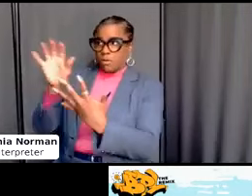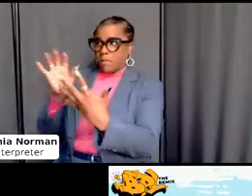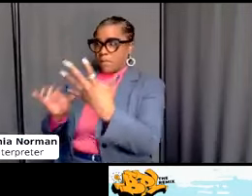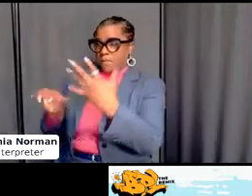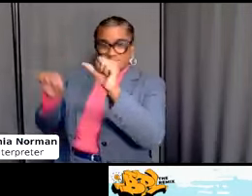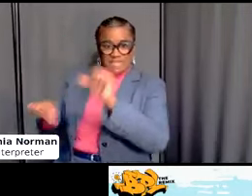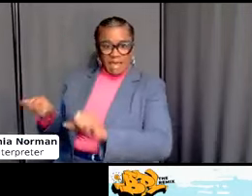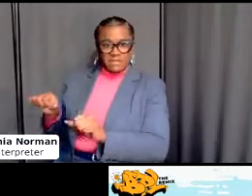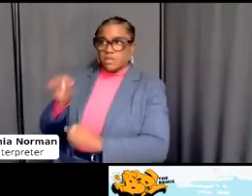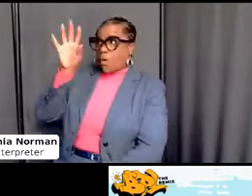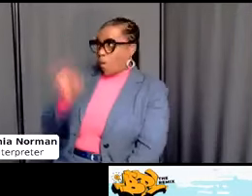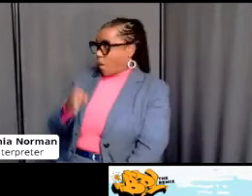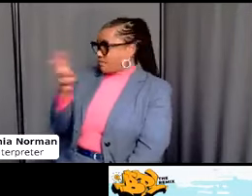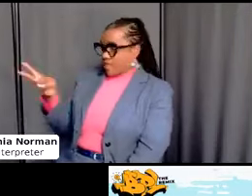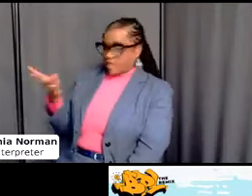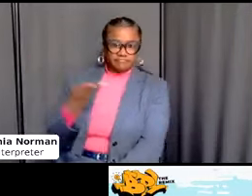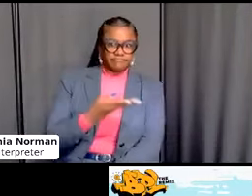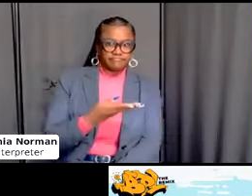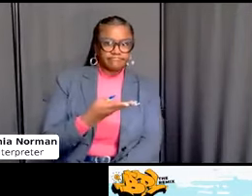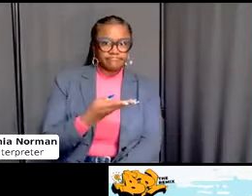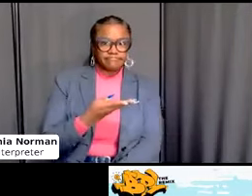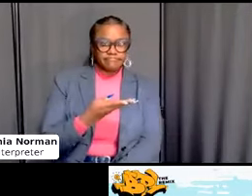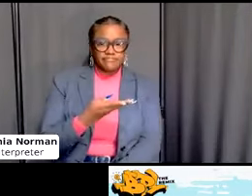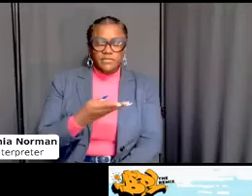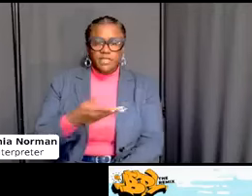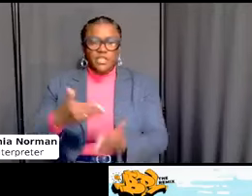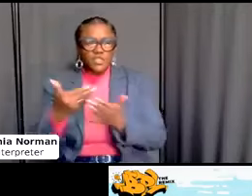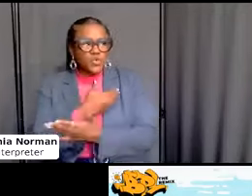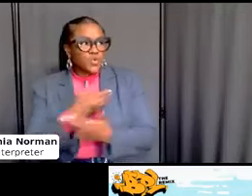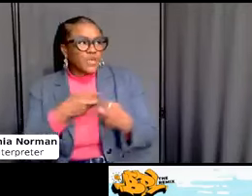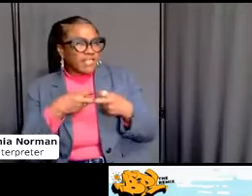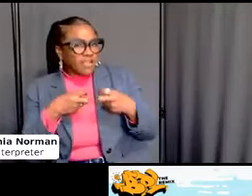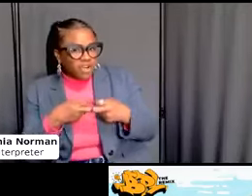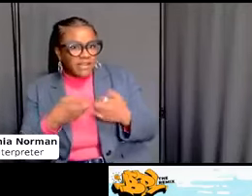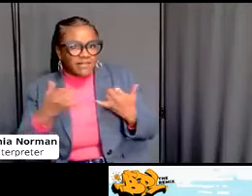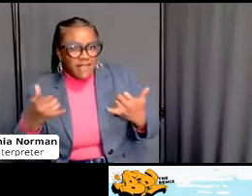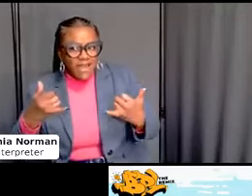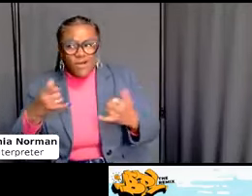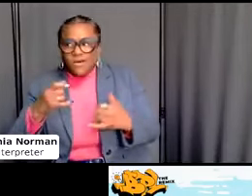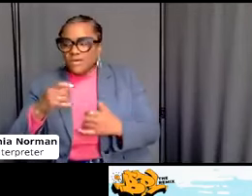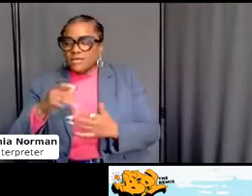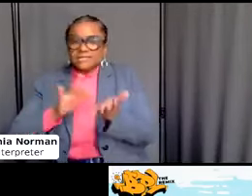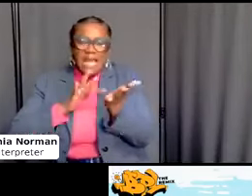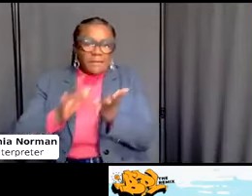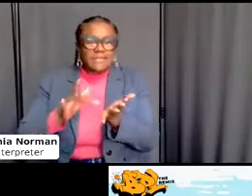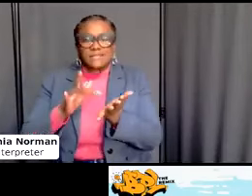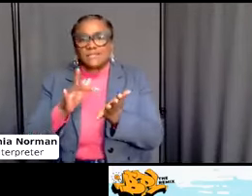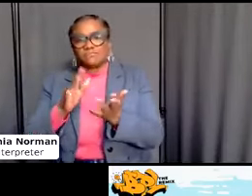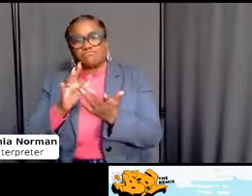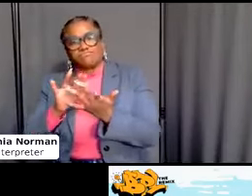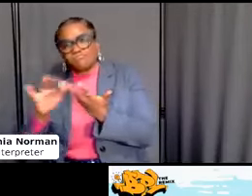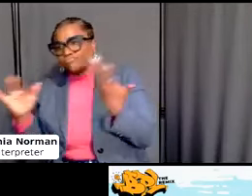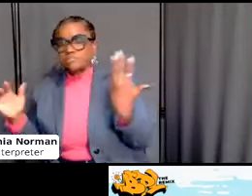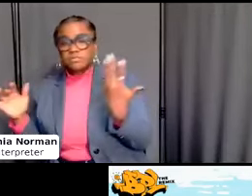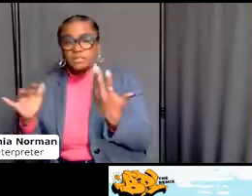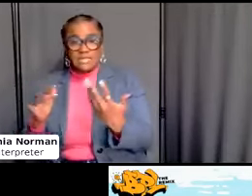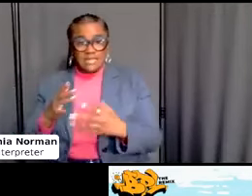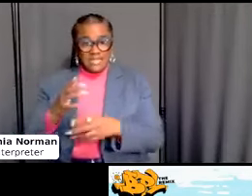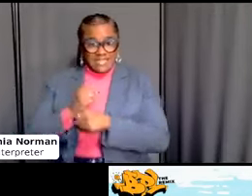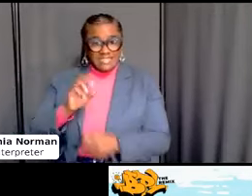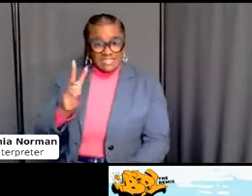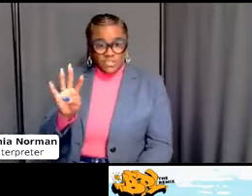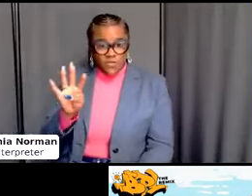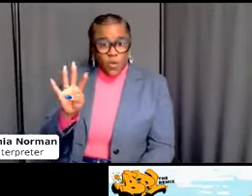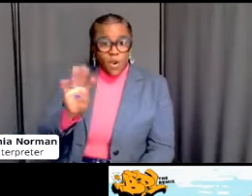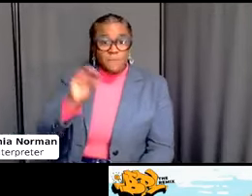world and this the new electronic age in terms of all these tablets gets 64% of